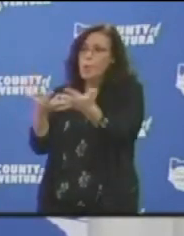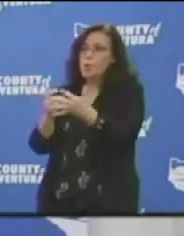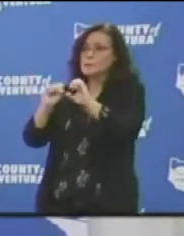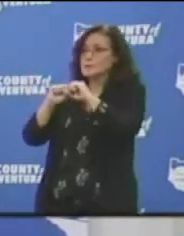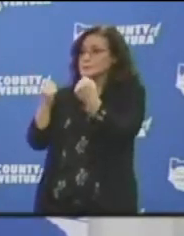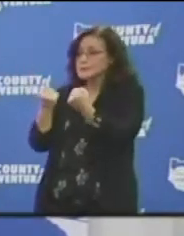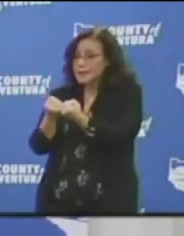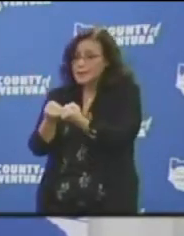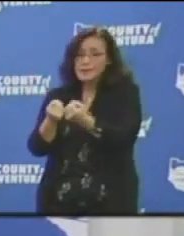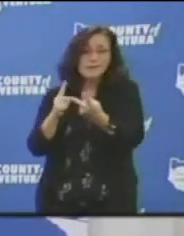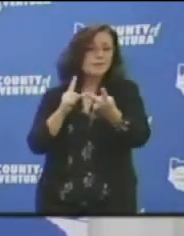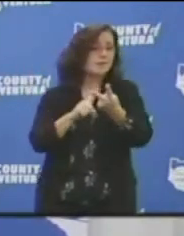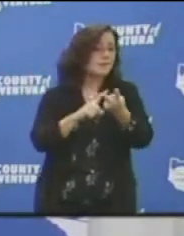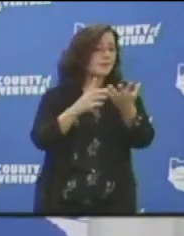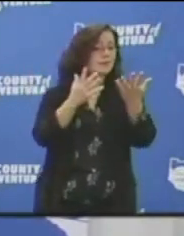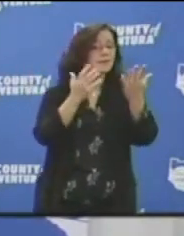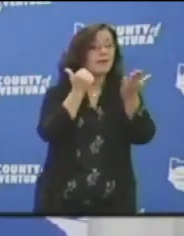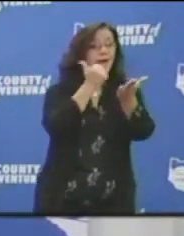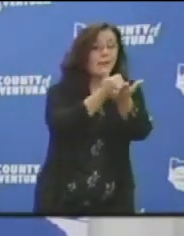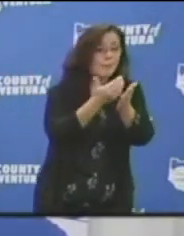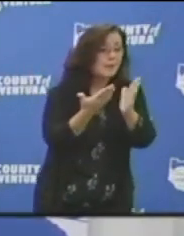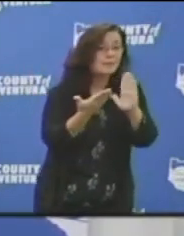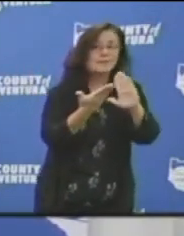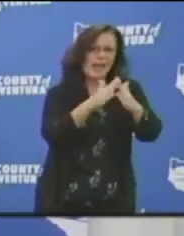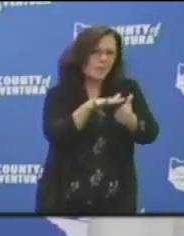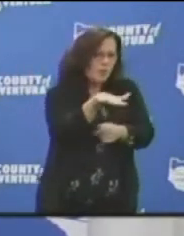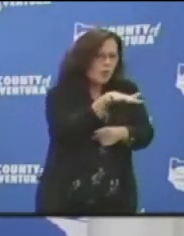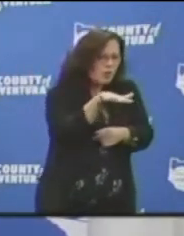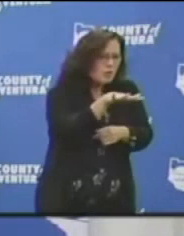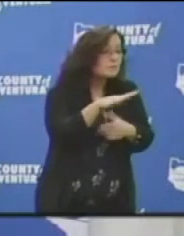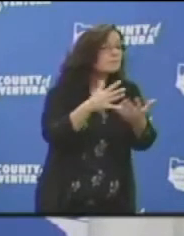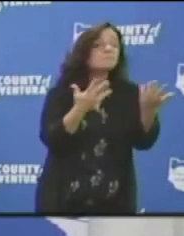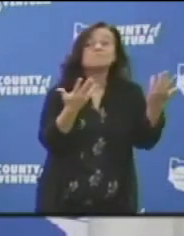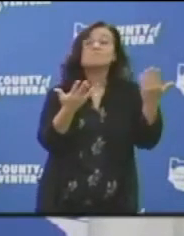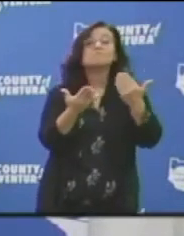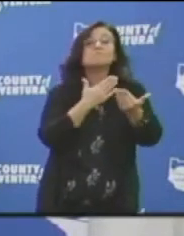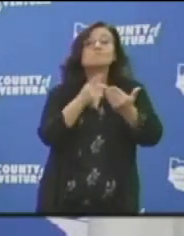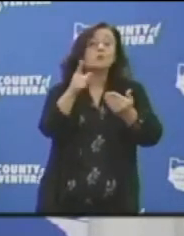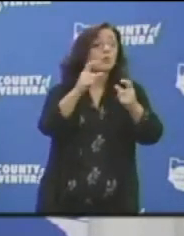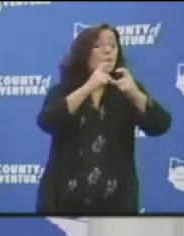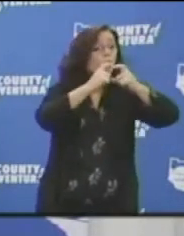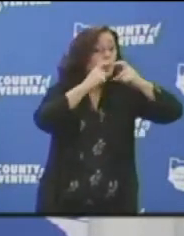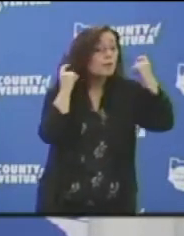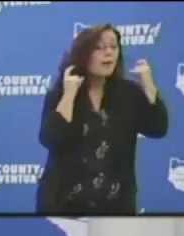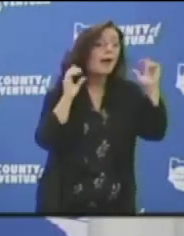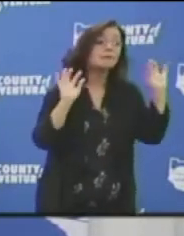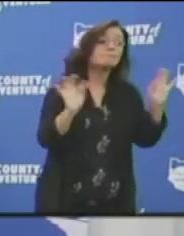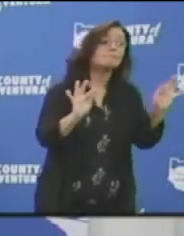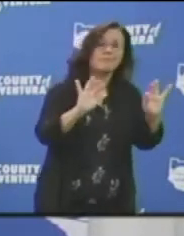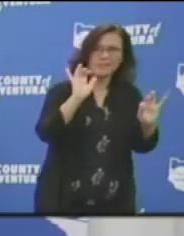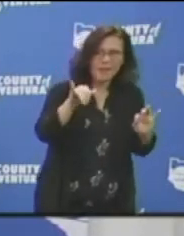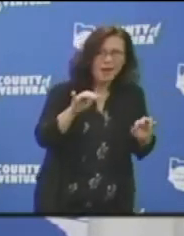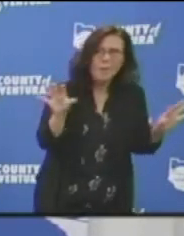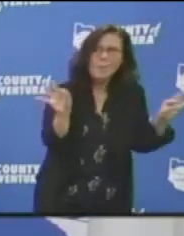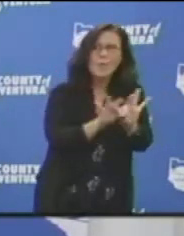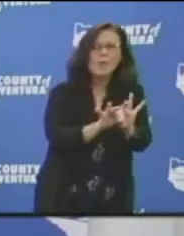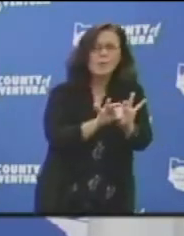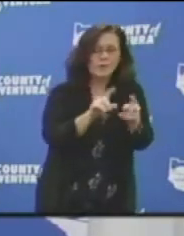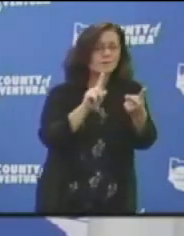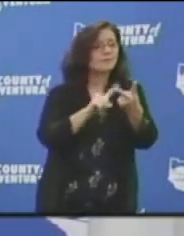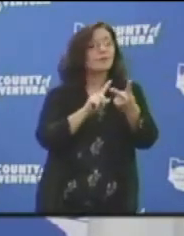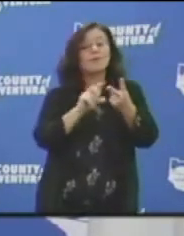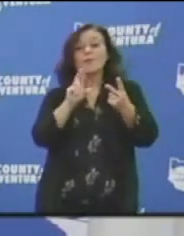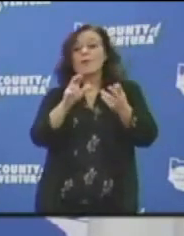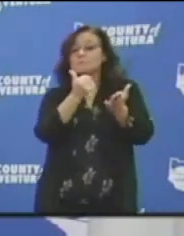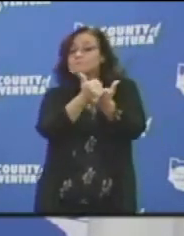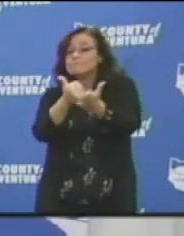by wearing a mask or providing assistance, we as everyone have an ability to assist and make